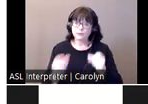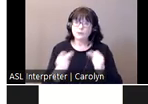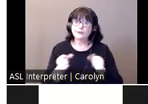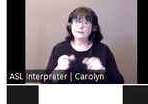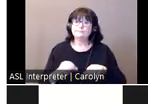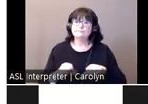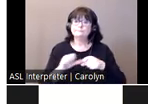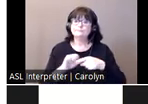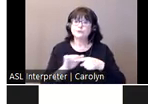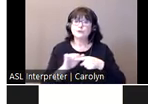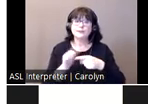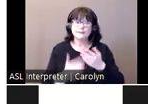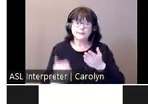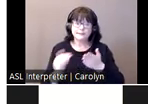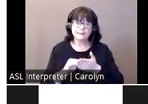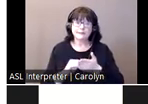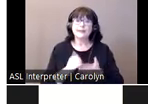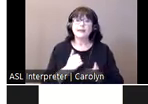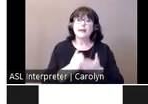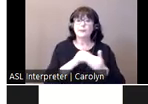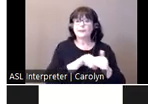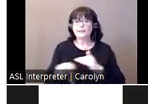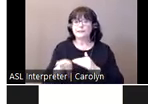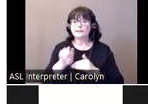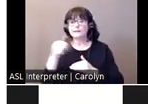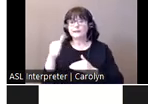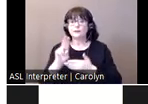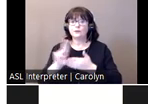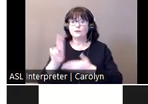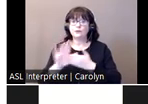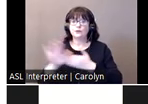through pathways into regular post-secondary programming.